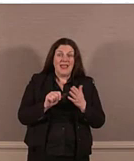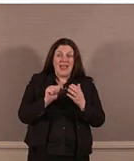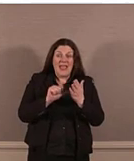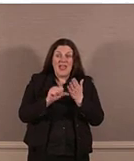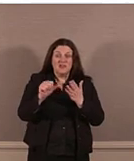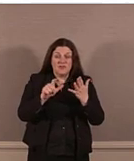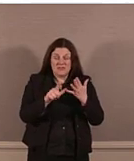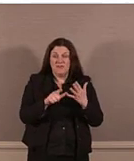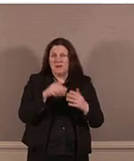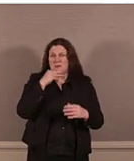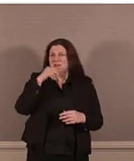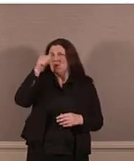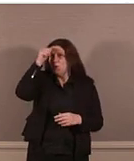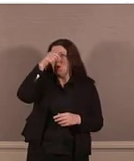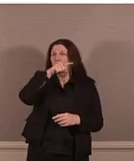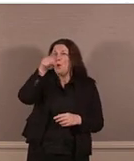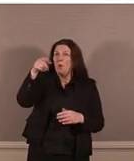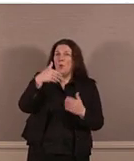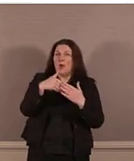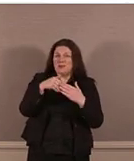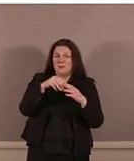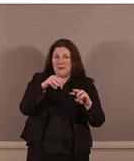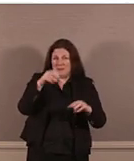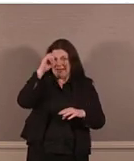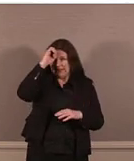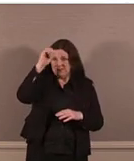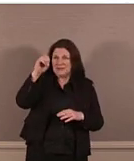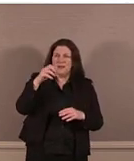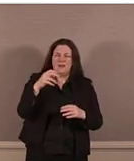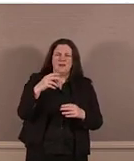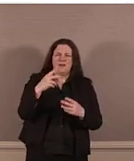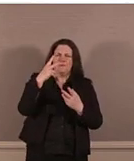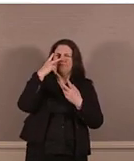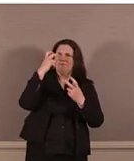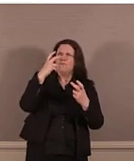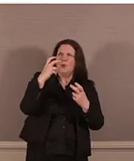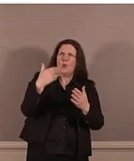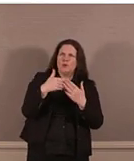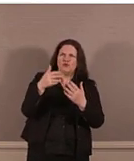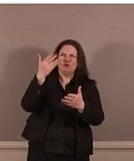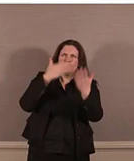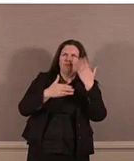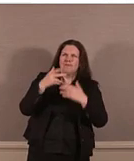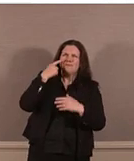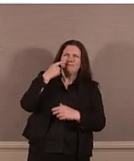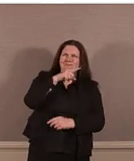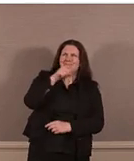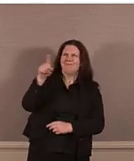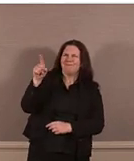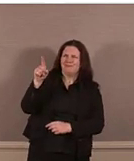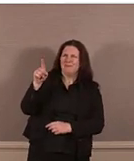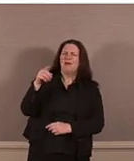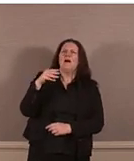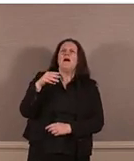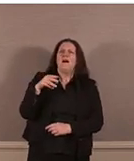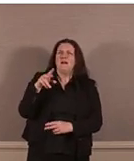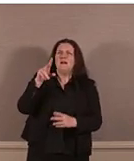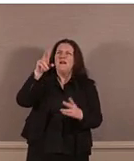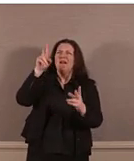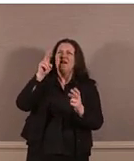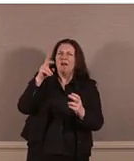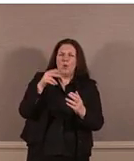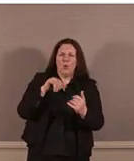you'll probably know what your expectations is based on the perceptions that you have received from those that support